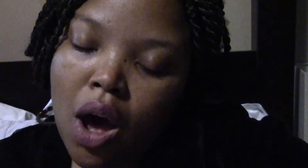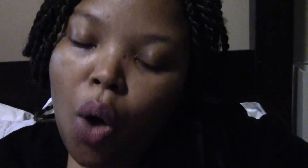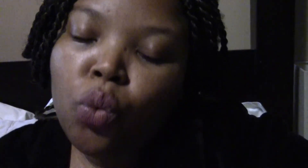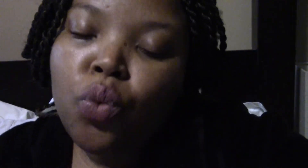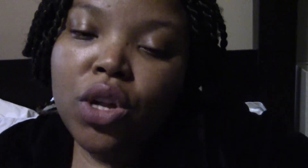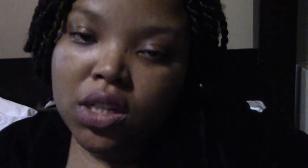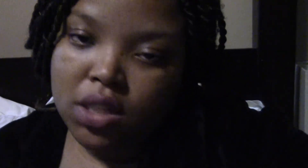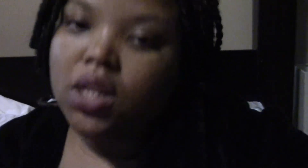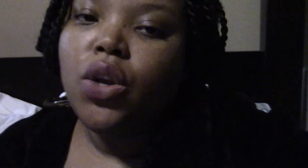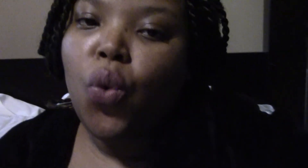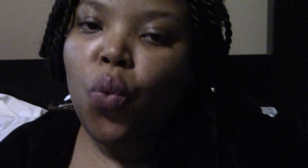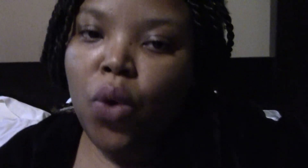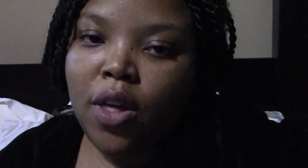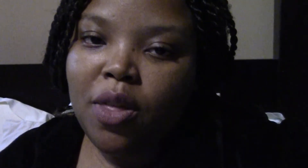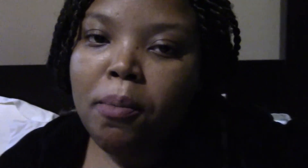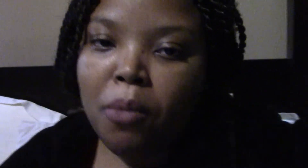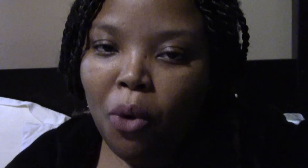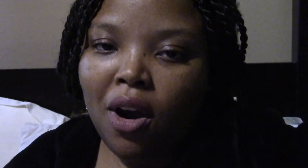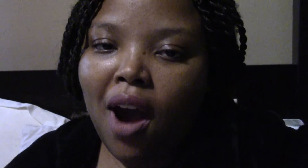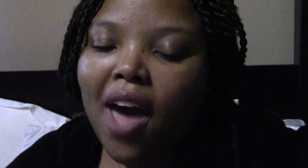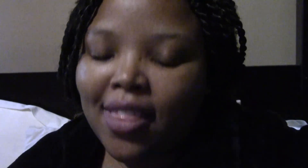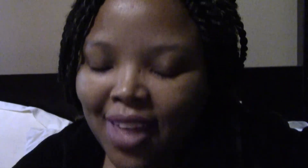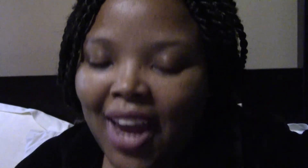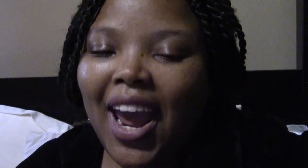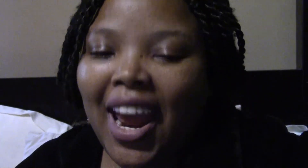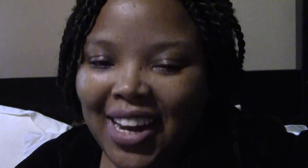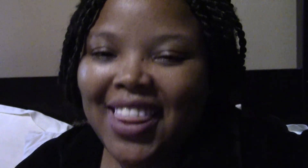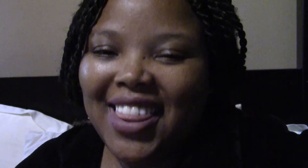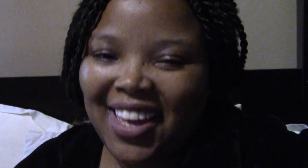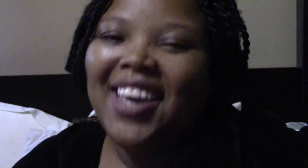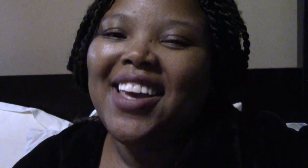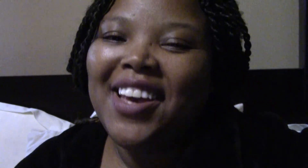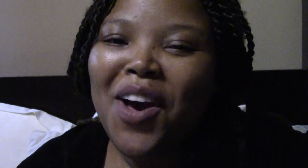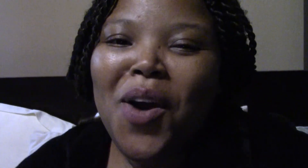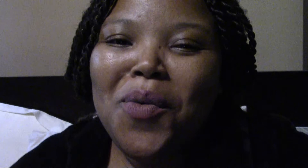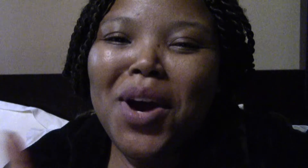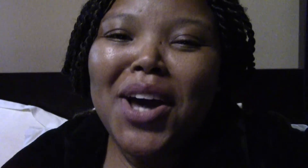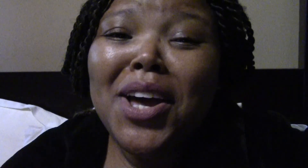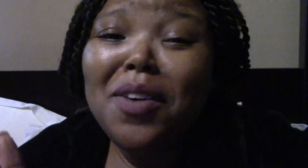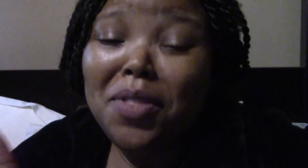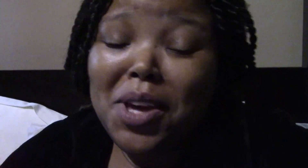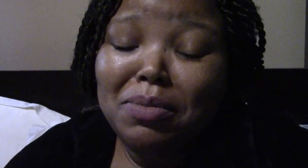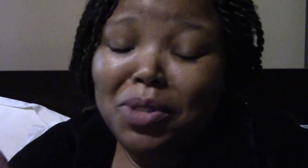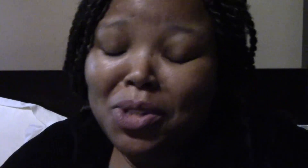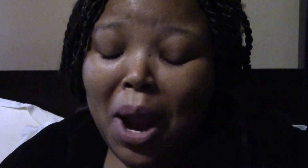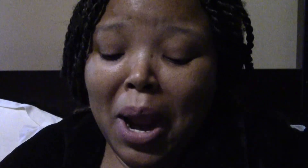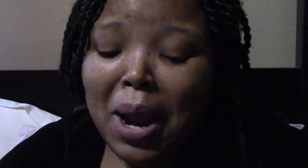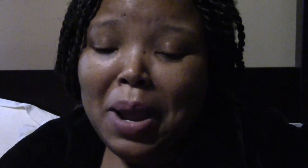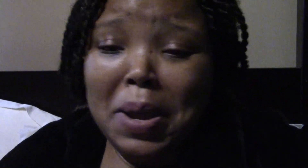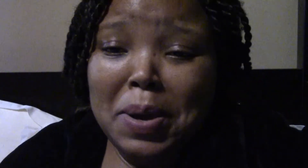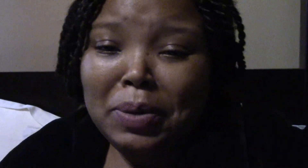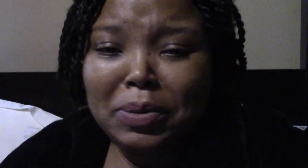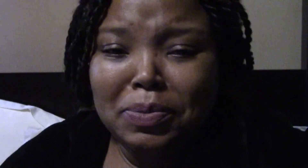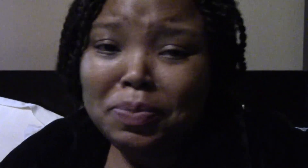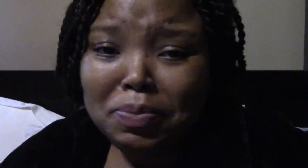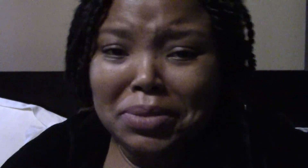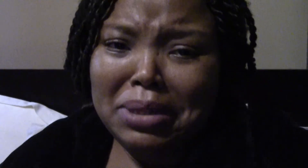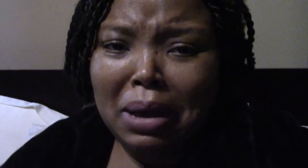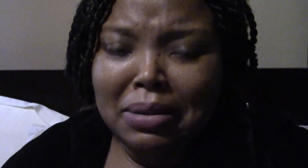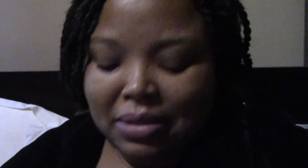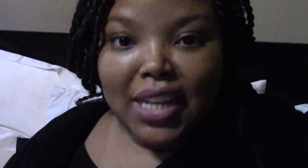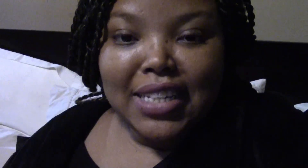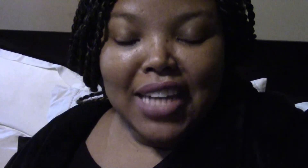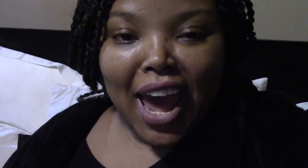Anita Wilson with More Than Anything. One of them